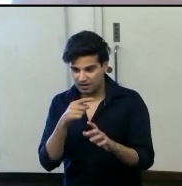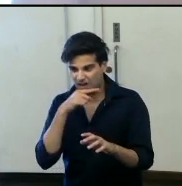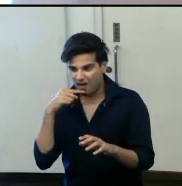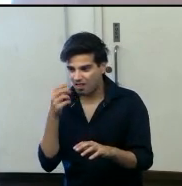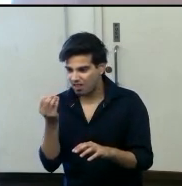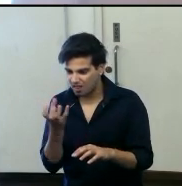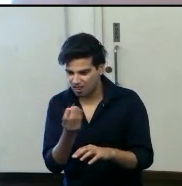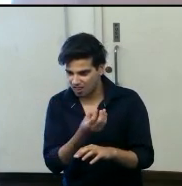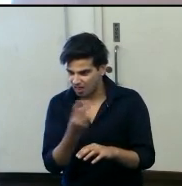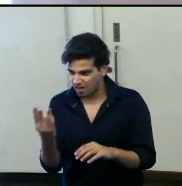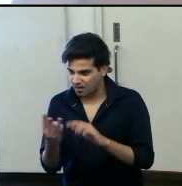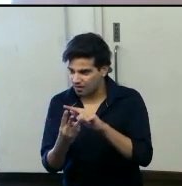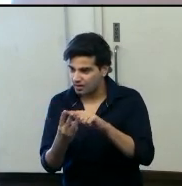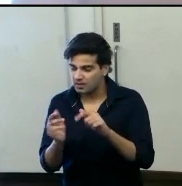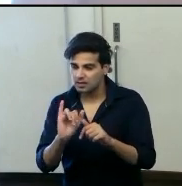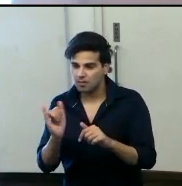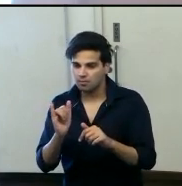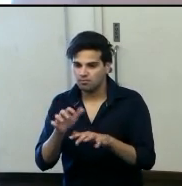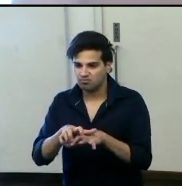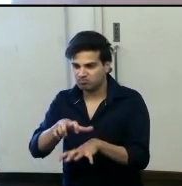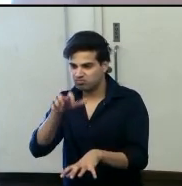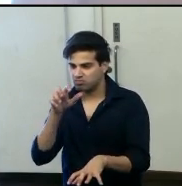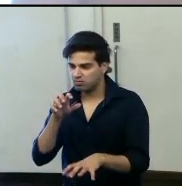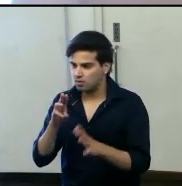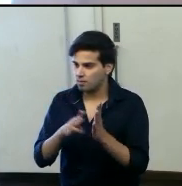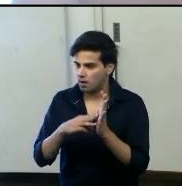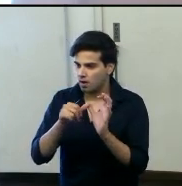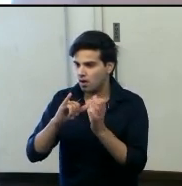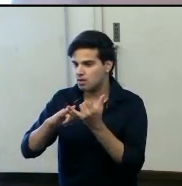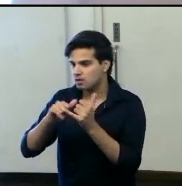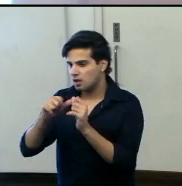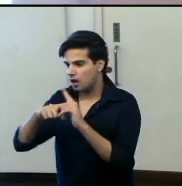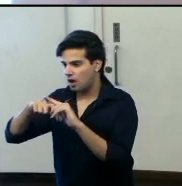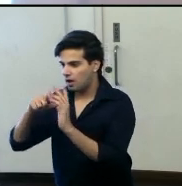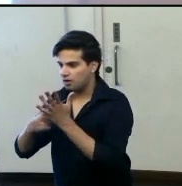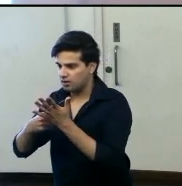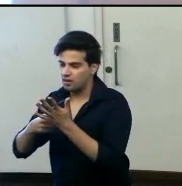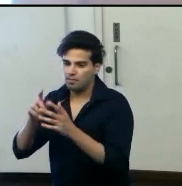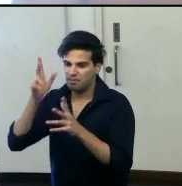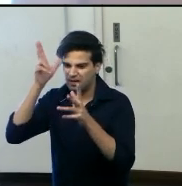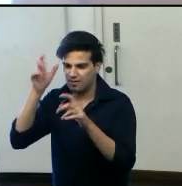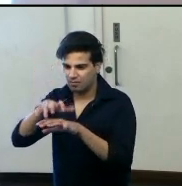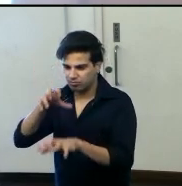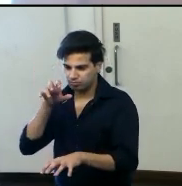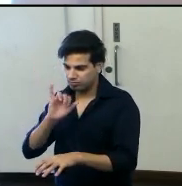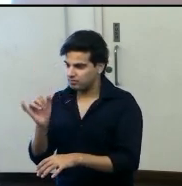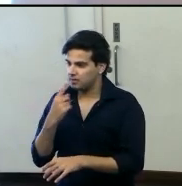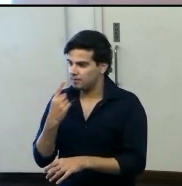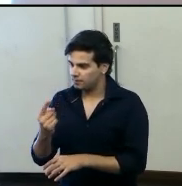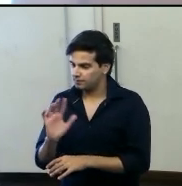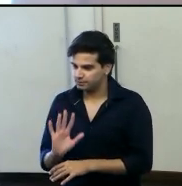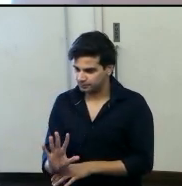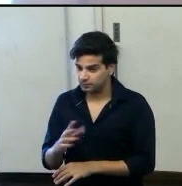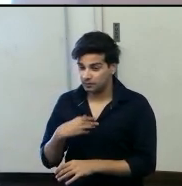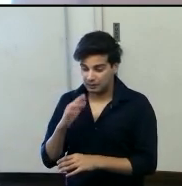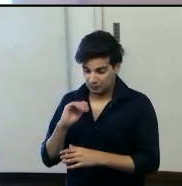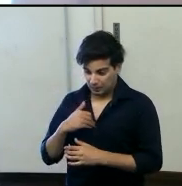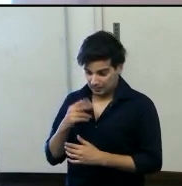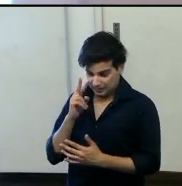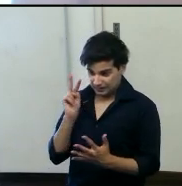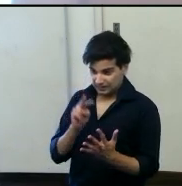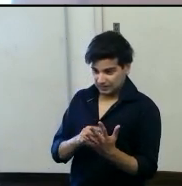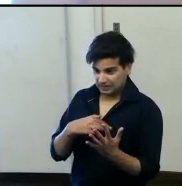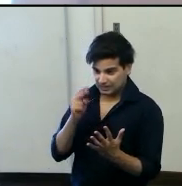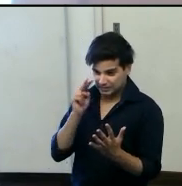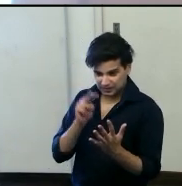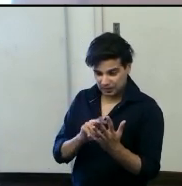like massacre to Janna. So when I see this, when